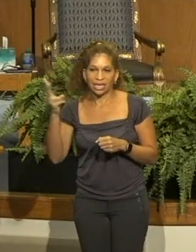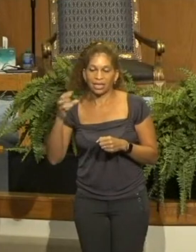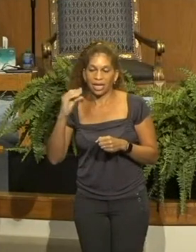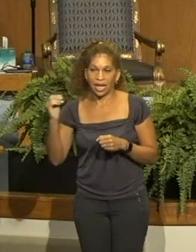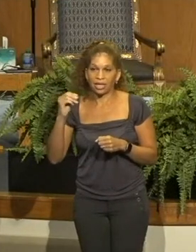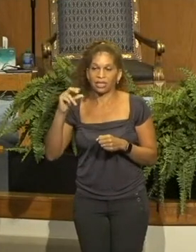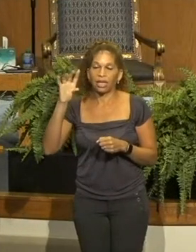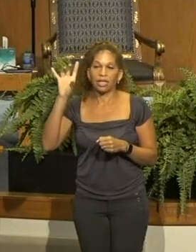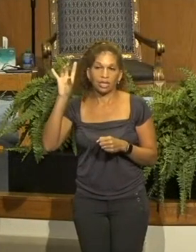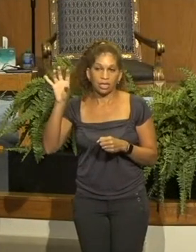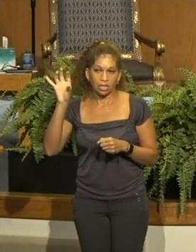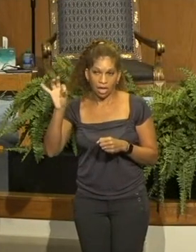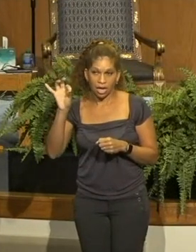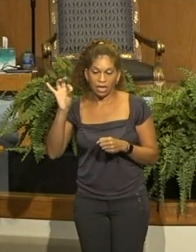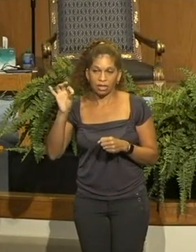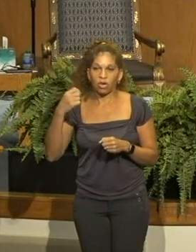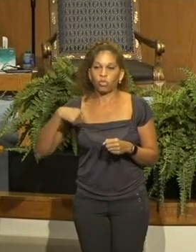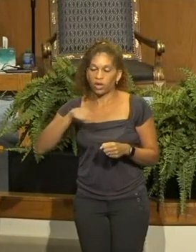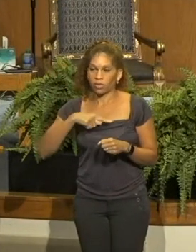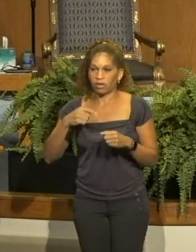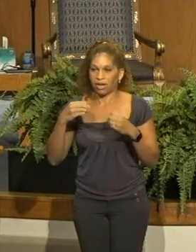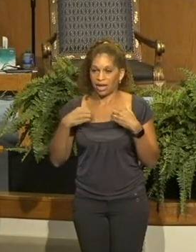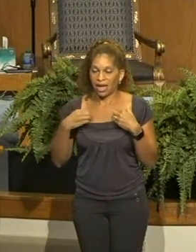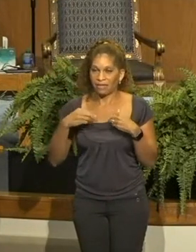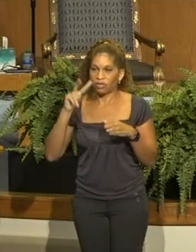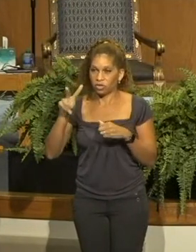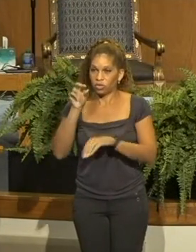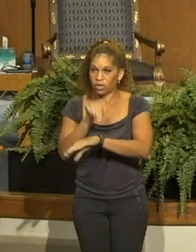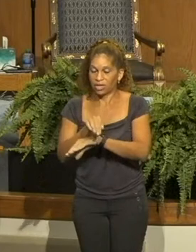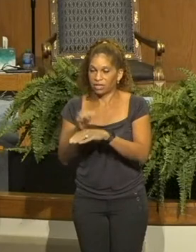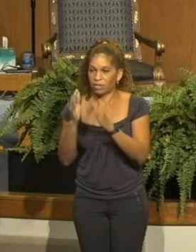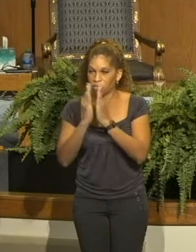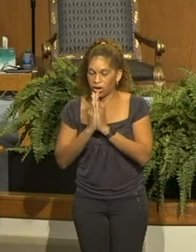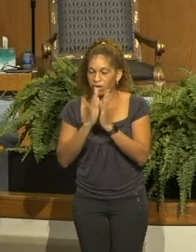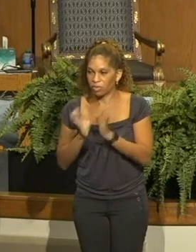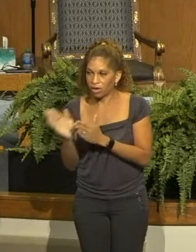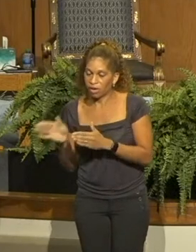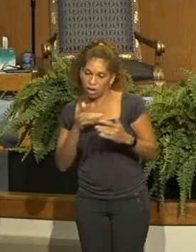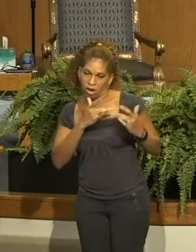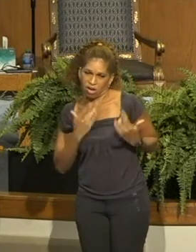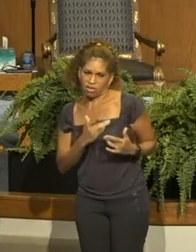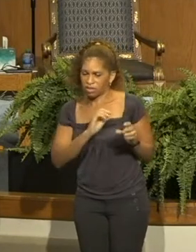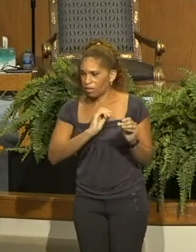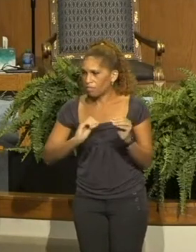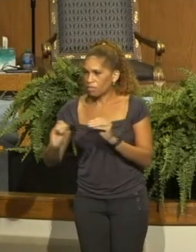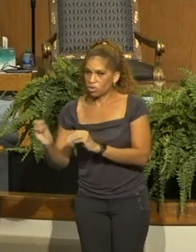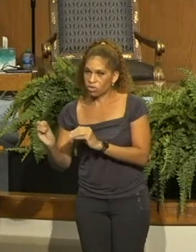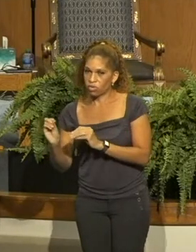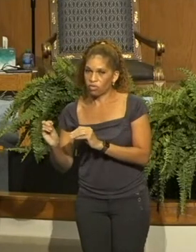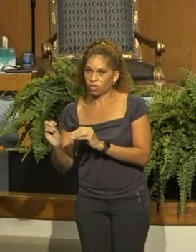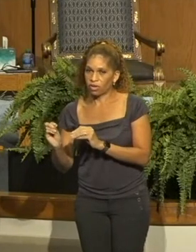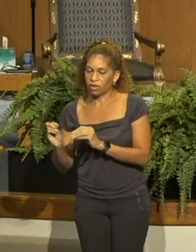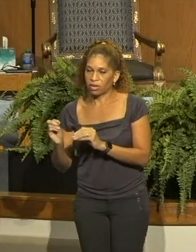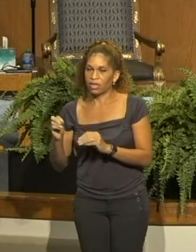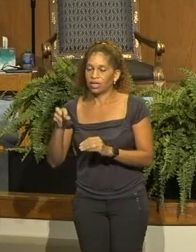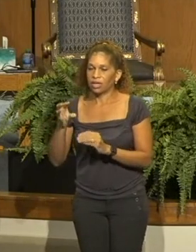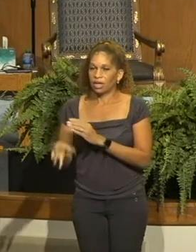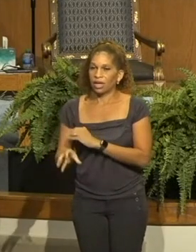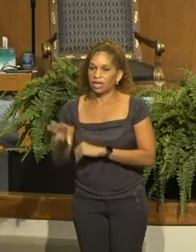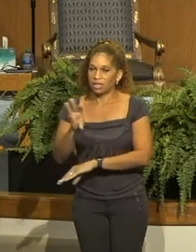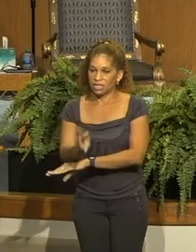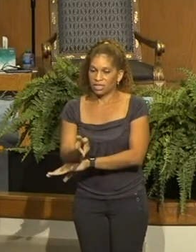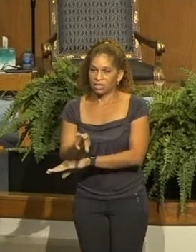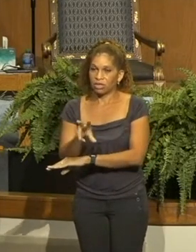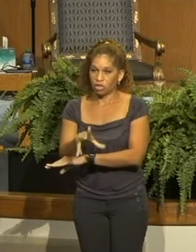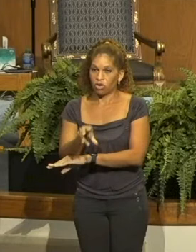have two nights of prayer as we prepare our hearts to move into this new season of expansion for our ministry. At 6:30 p.m., we